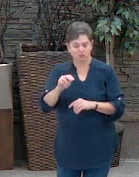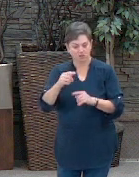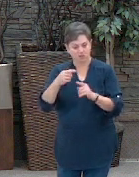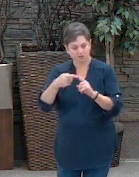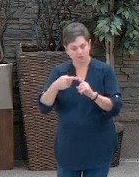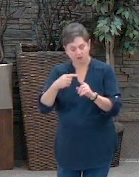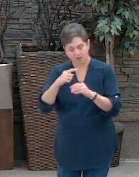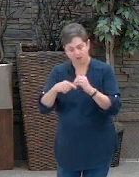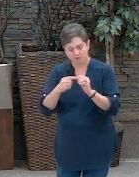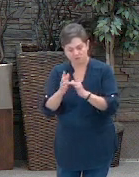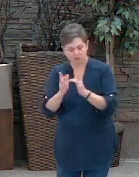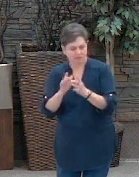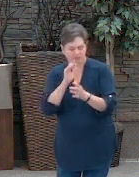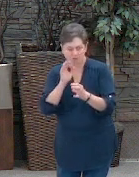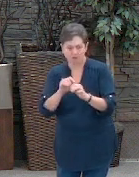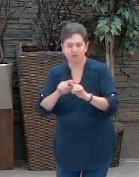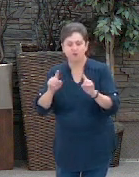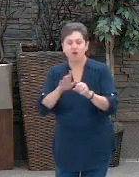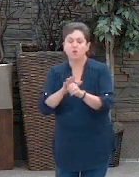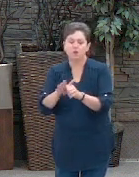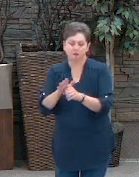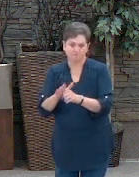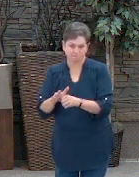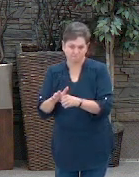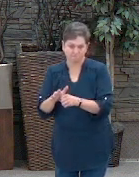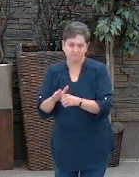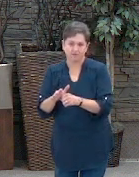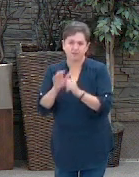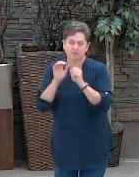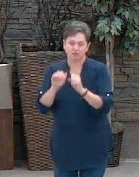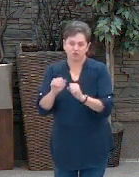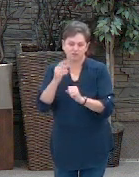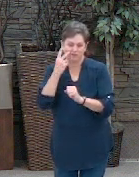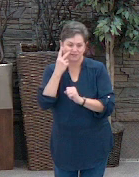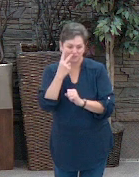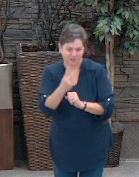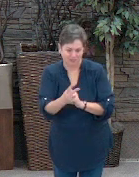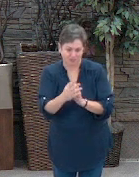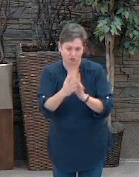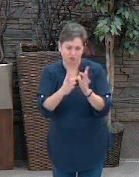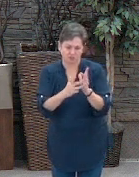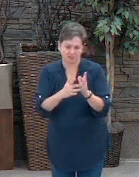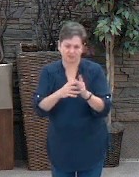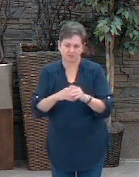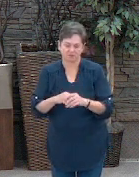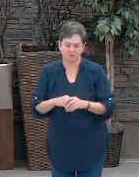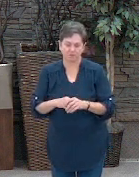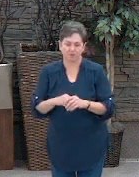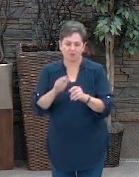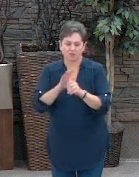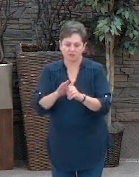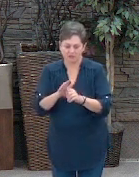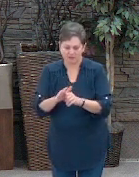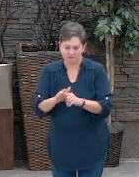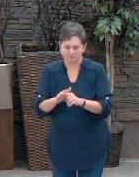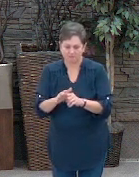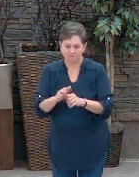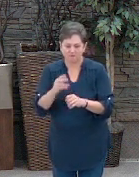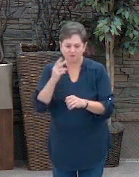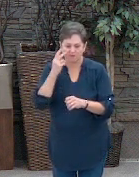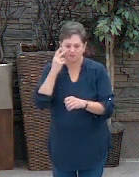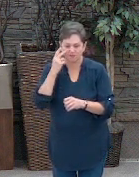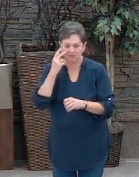perfect. But it was enough to see Jesus. It was enough to